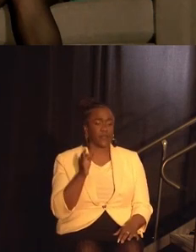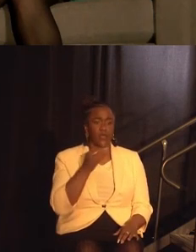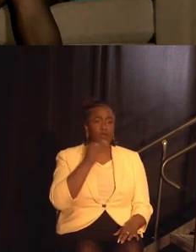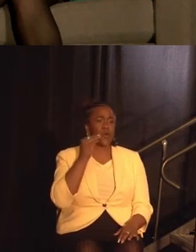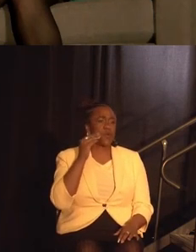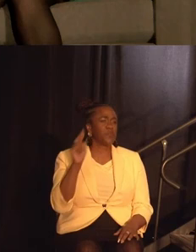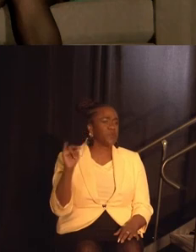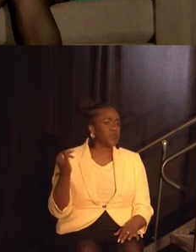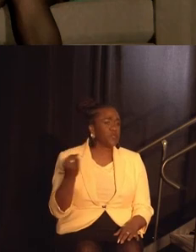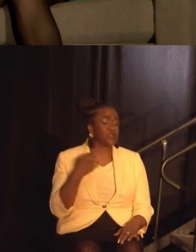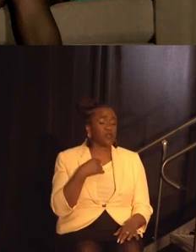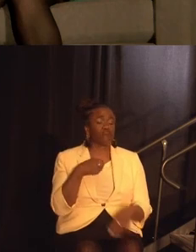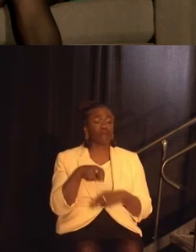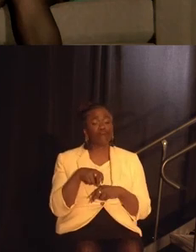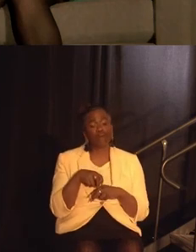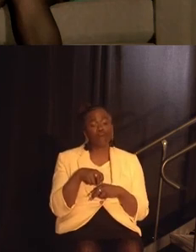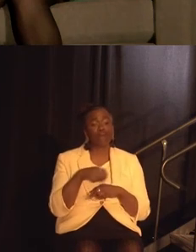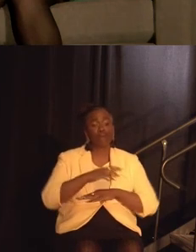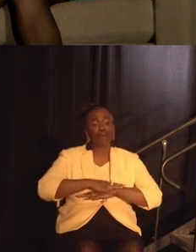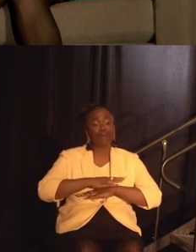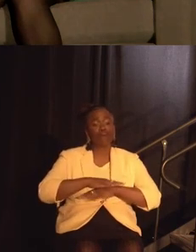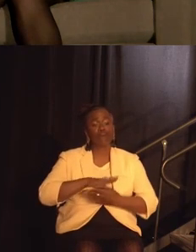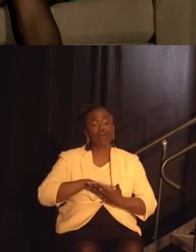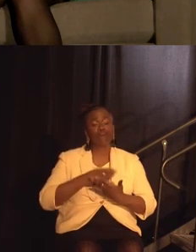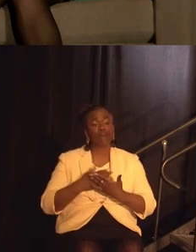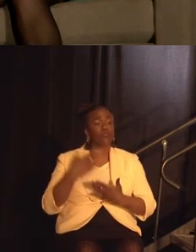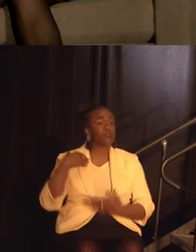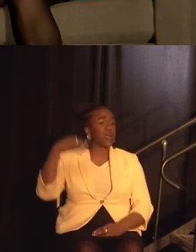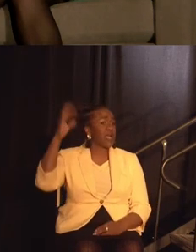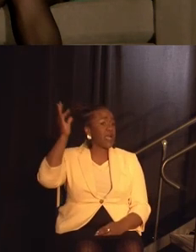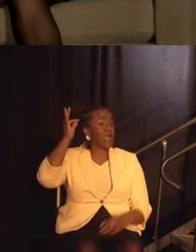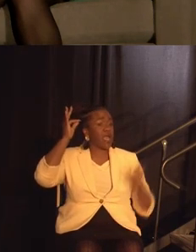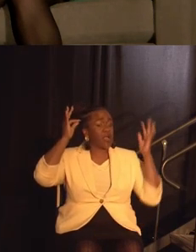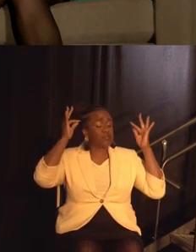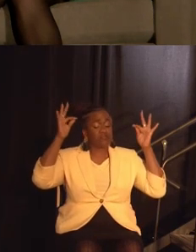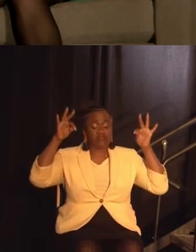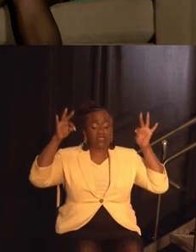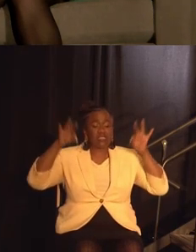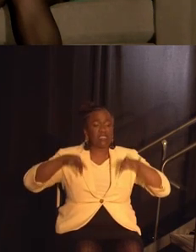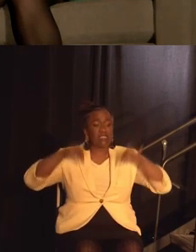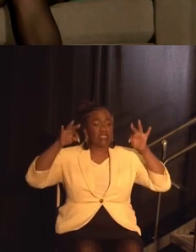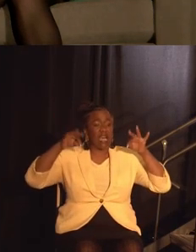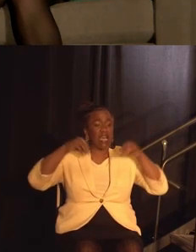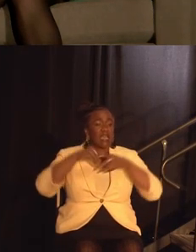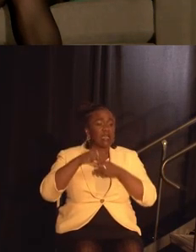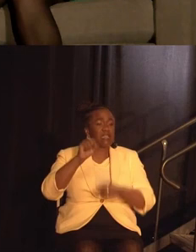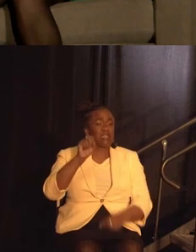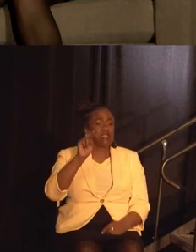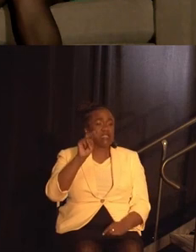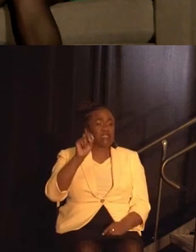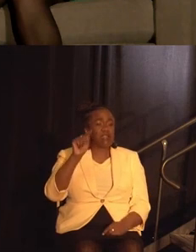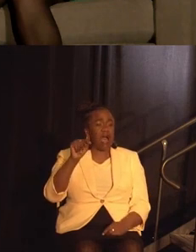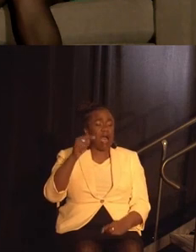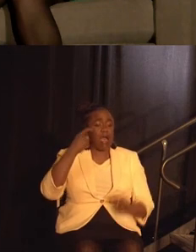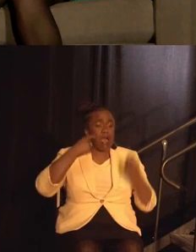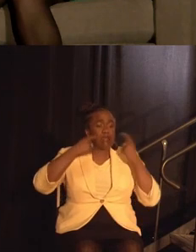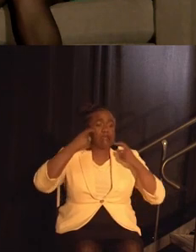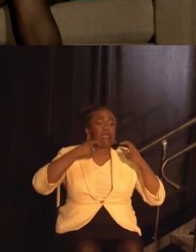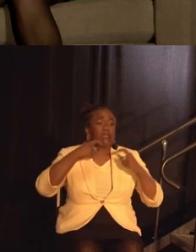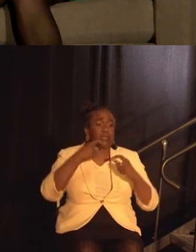Jersey and slumped at the kitchen table. My hair is dip-dyed in snot, tears, and hot